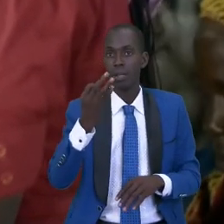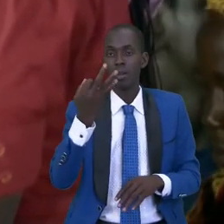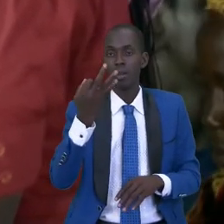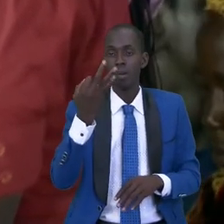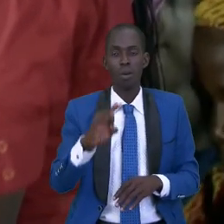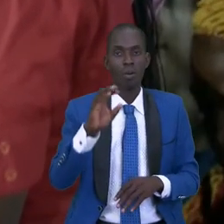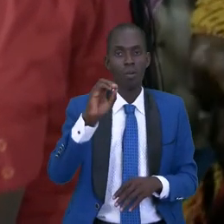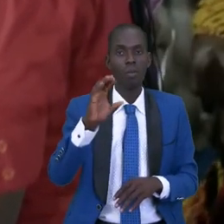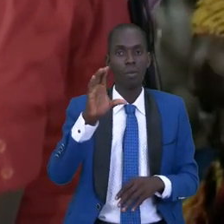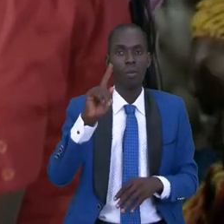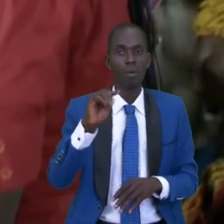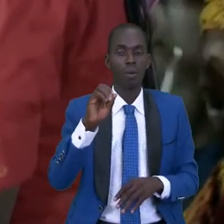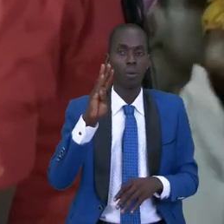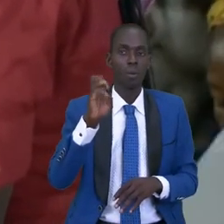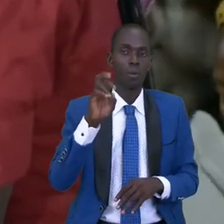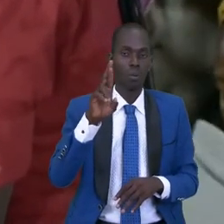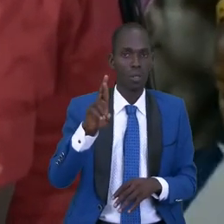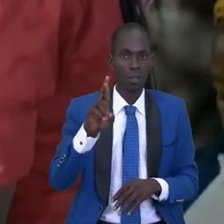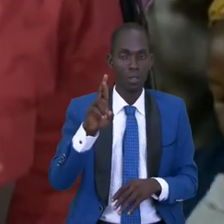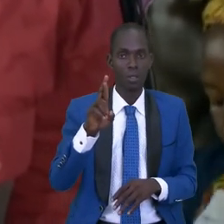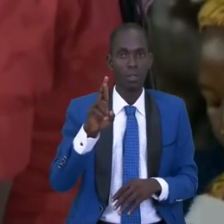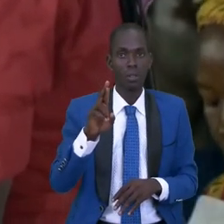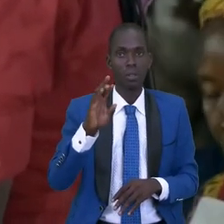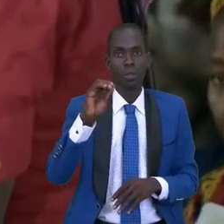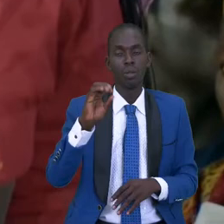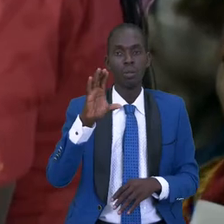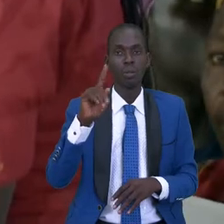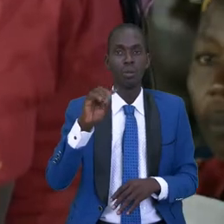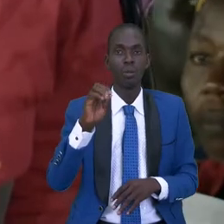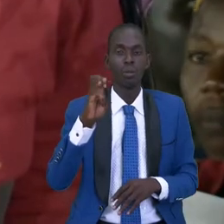at Deeper Life Bible Church headquarters,